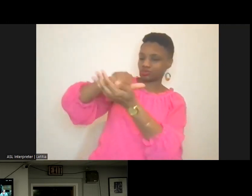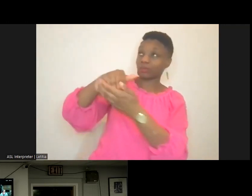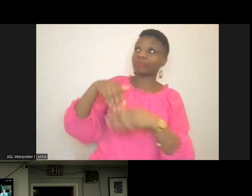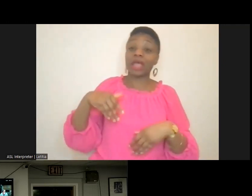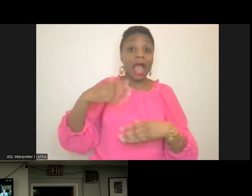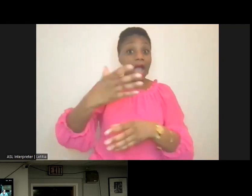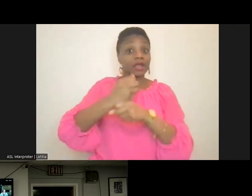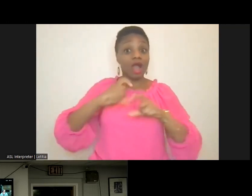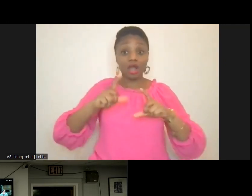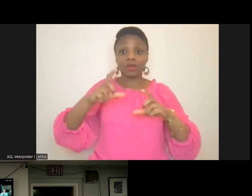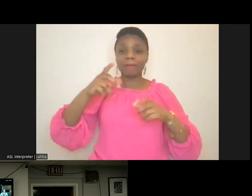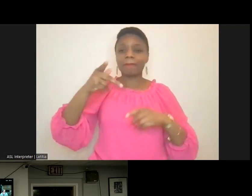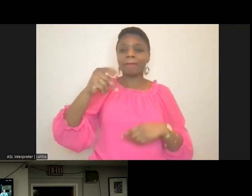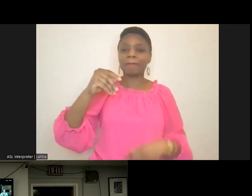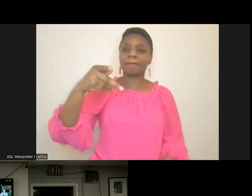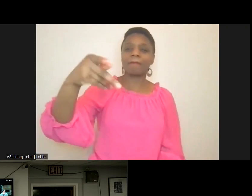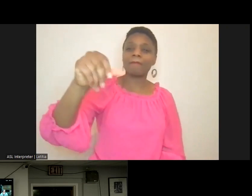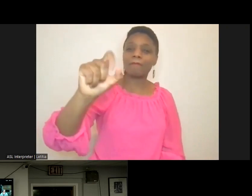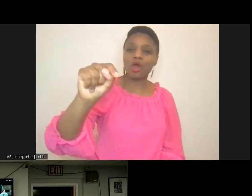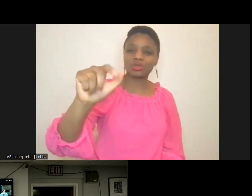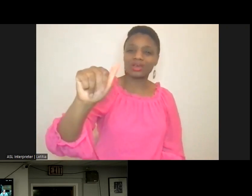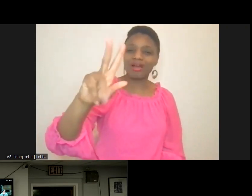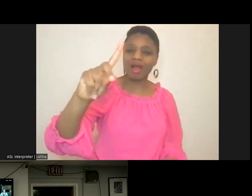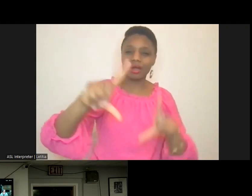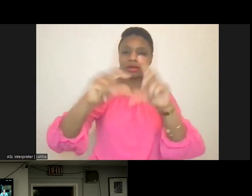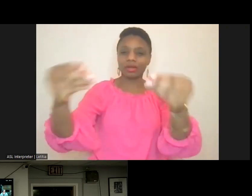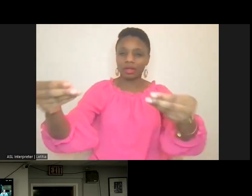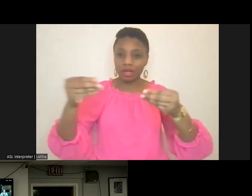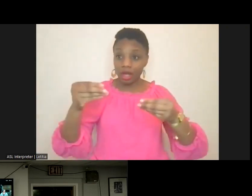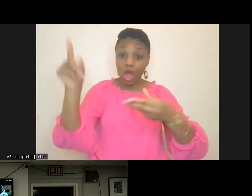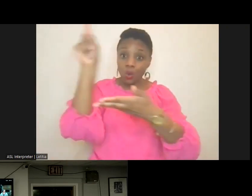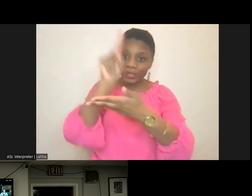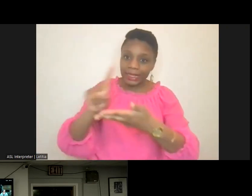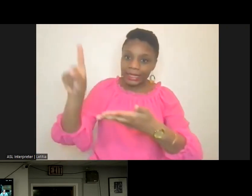got on a weekly basis were unbelievable.